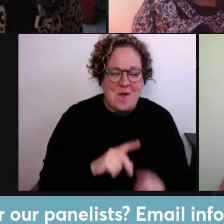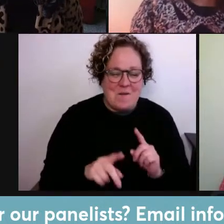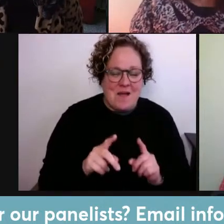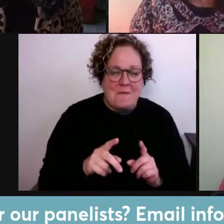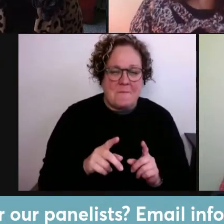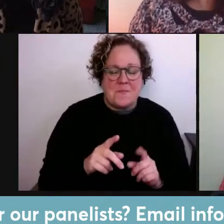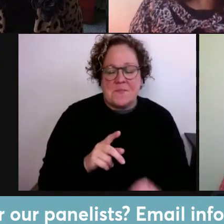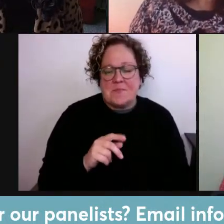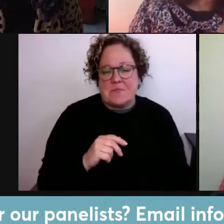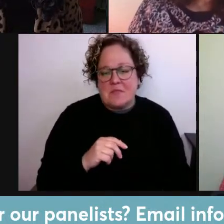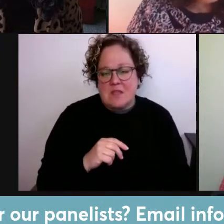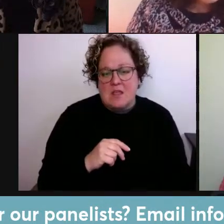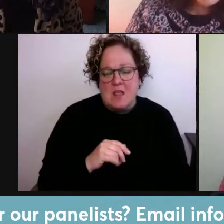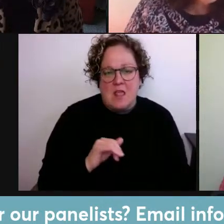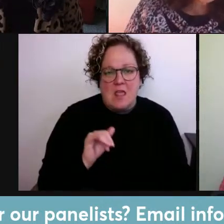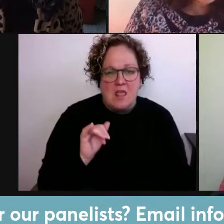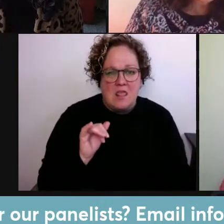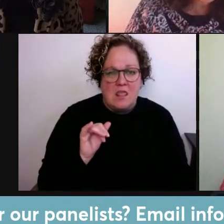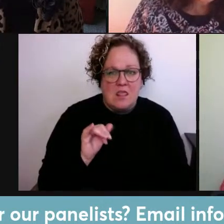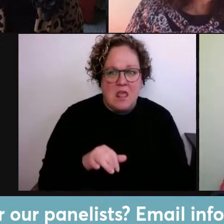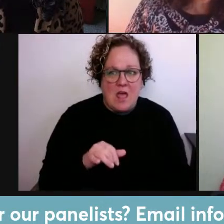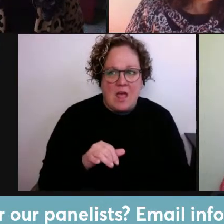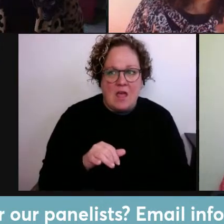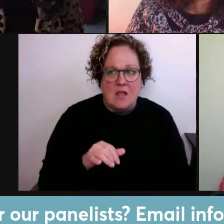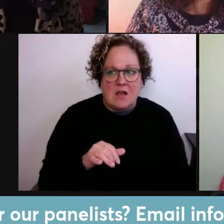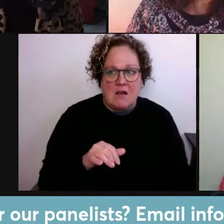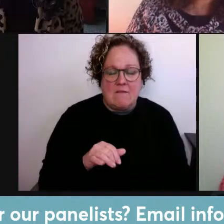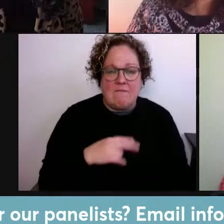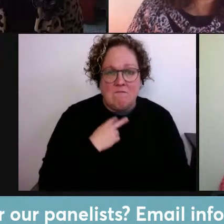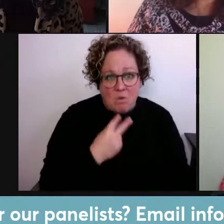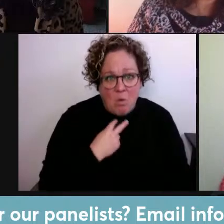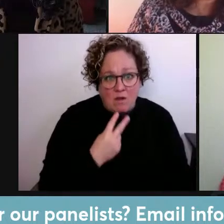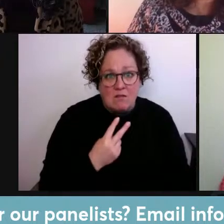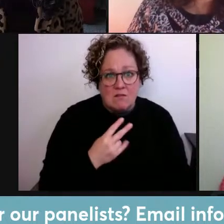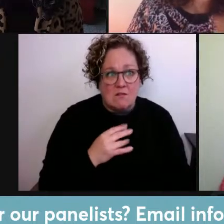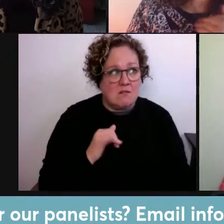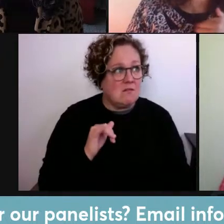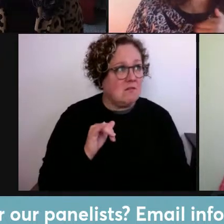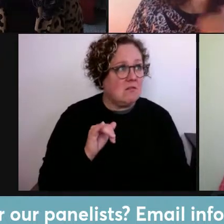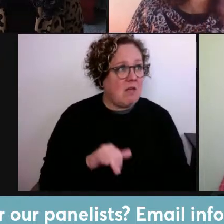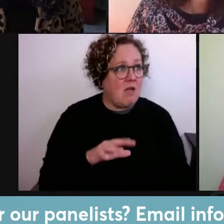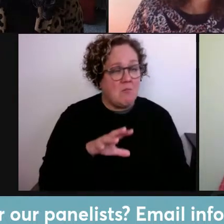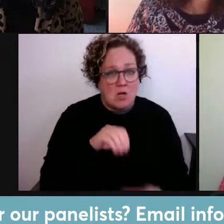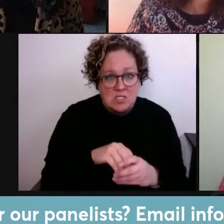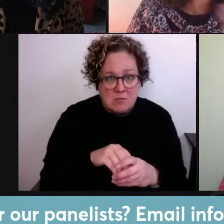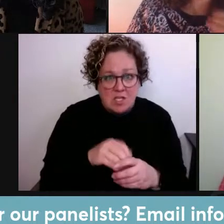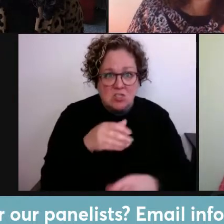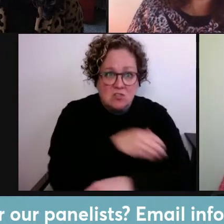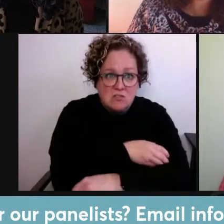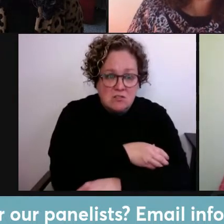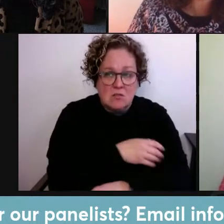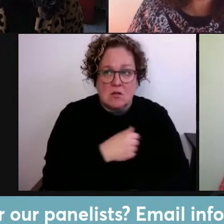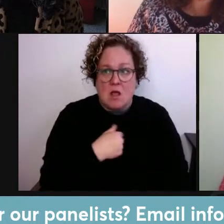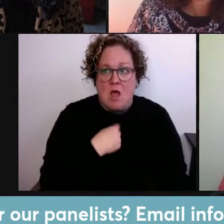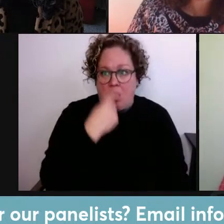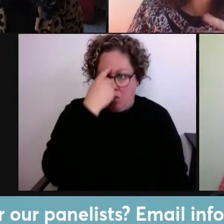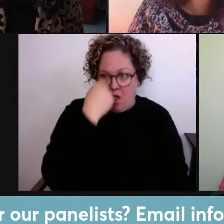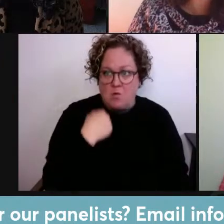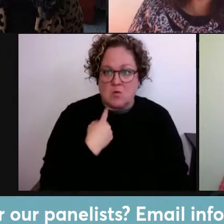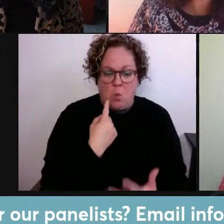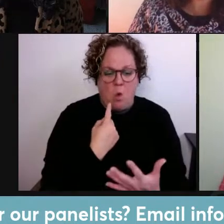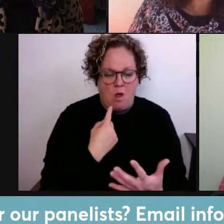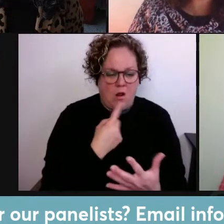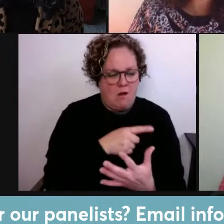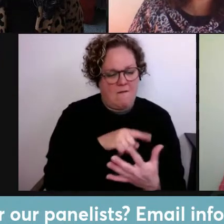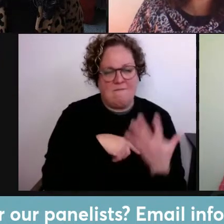but that having that voice, I knew I was only one of maybe five survivors that